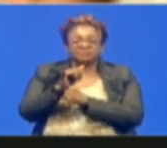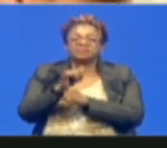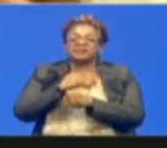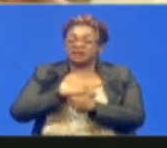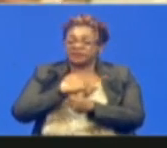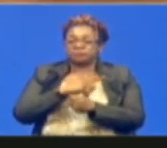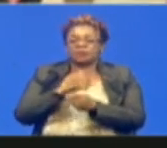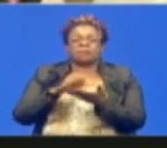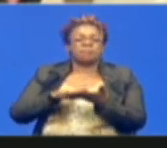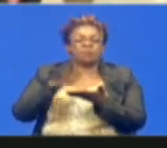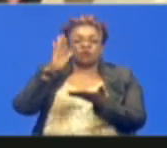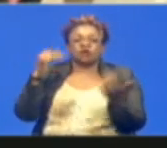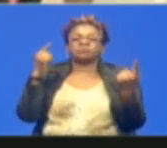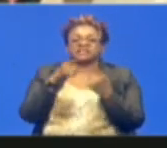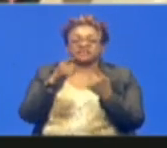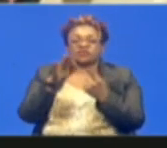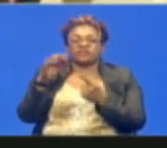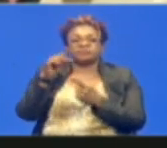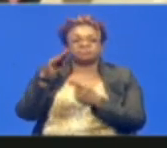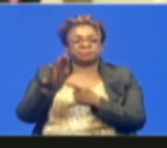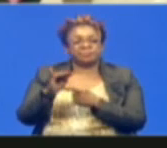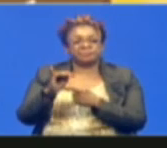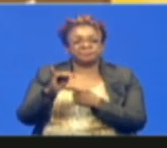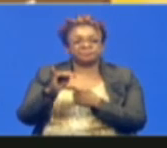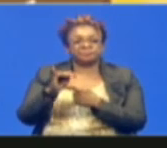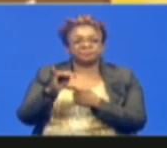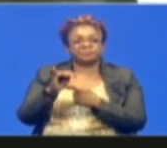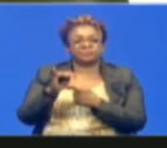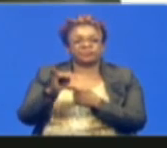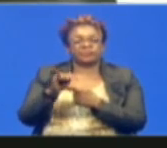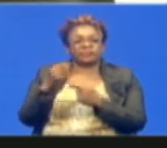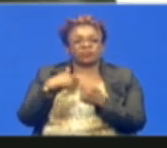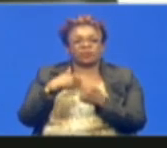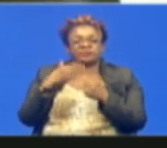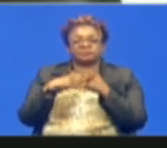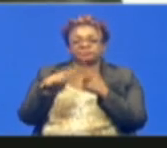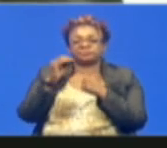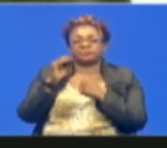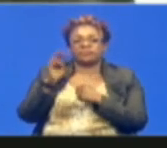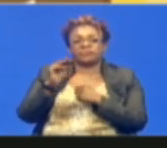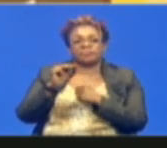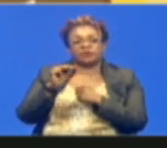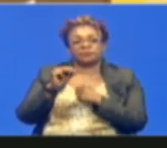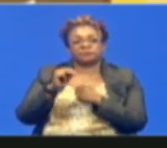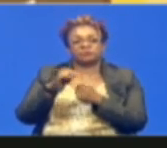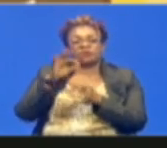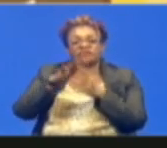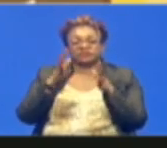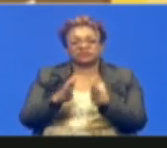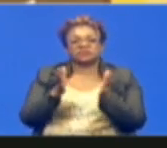the foremost objectives of Githii. We have 19 million voters and around 3 million taxpayers,